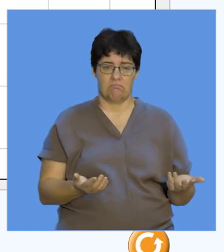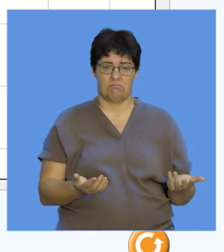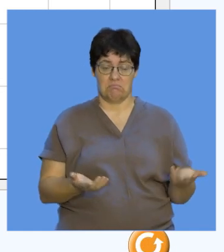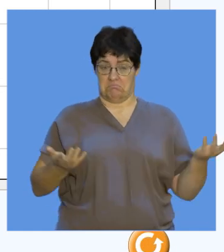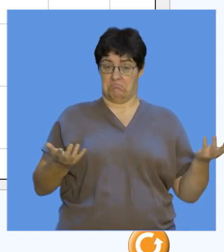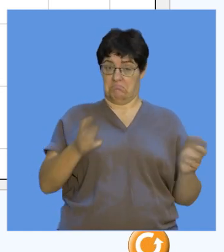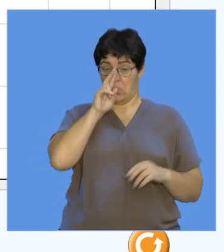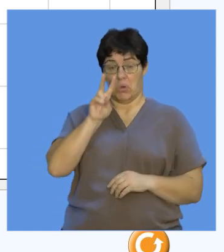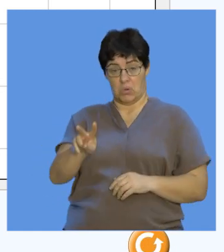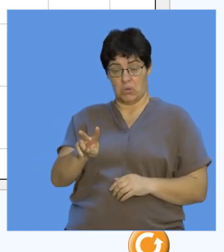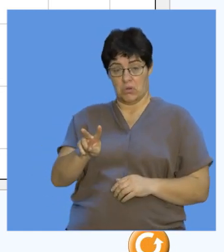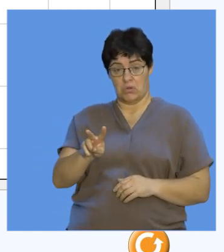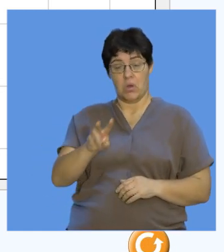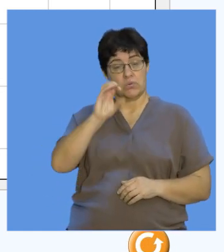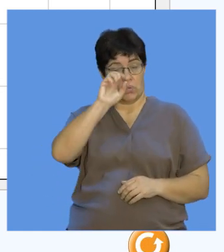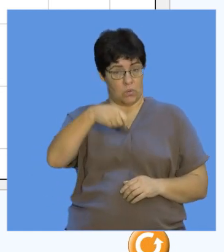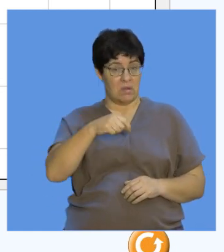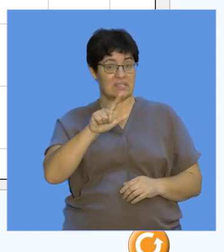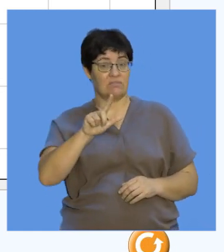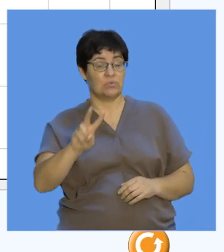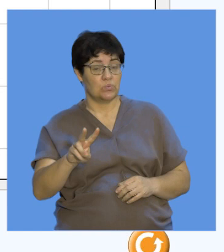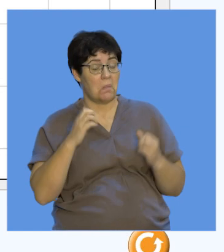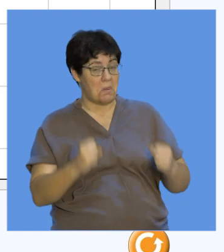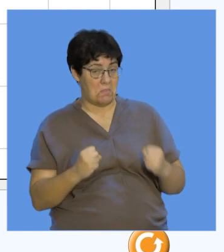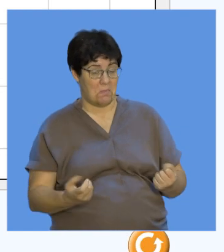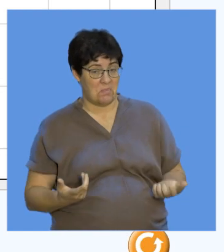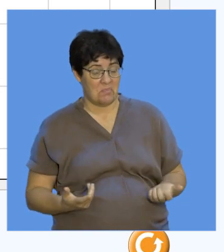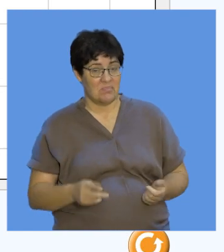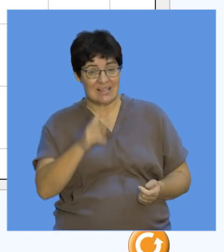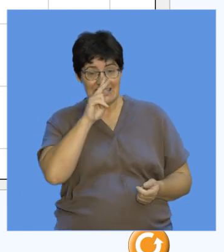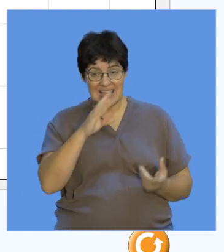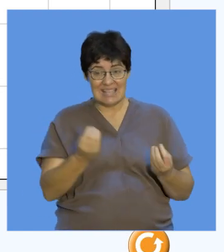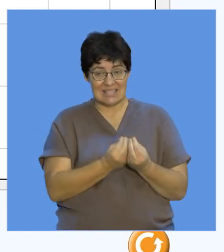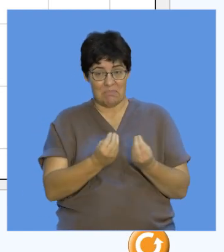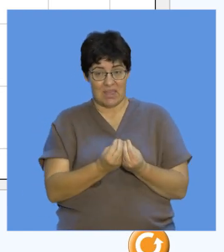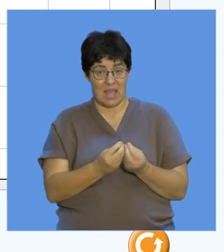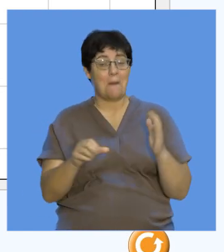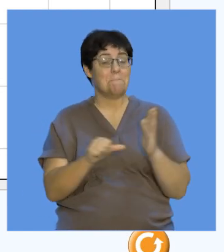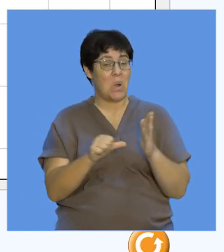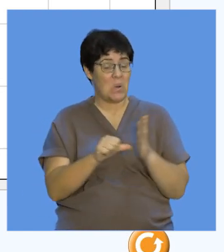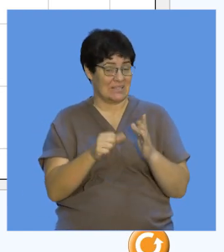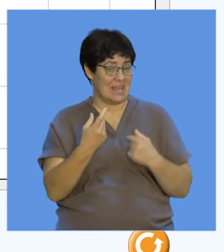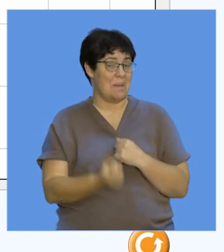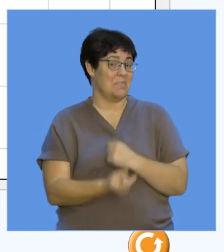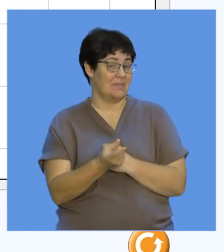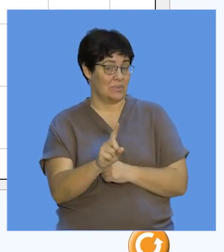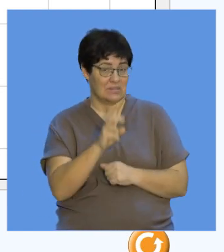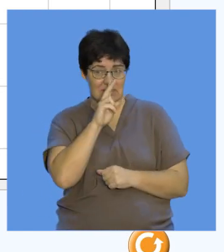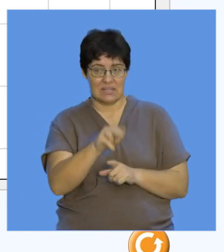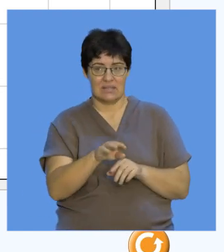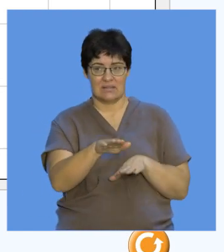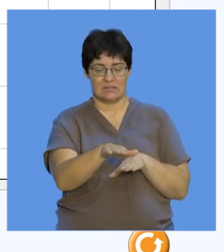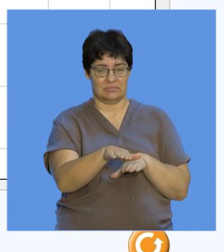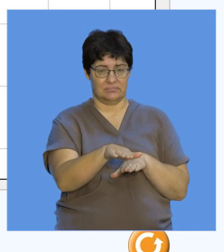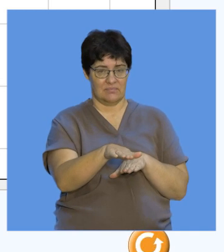Oh, look, it's 0.72. But did you see something very important? Watch here. Because